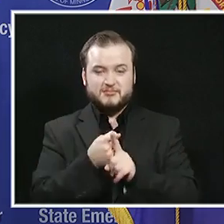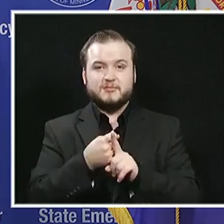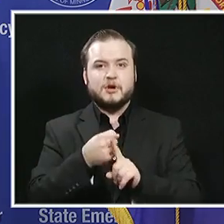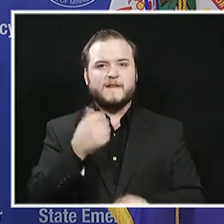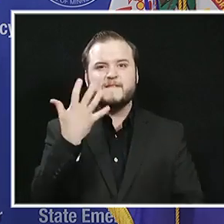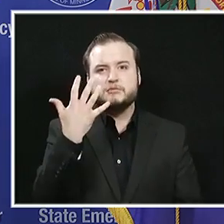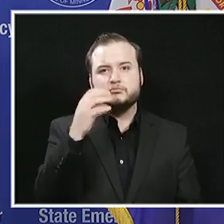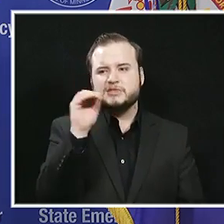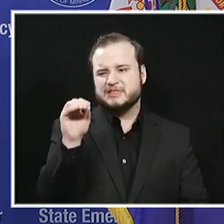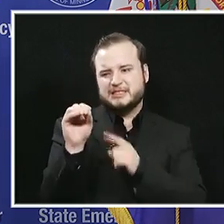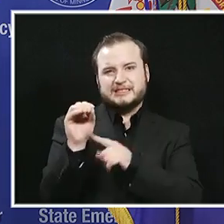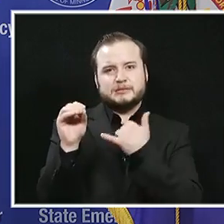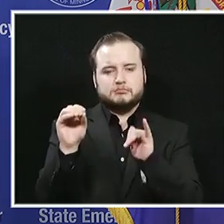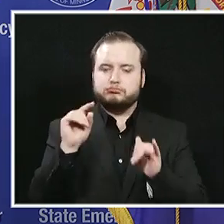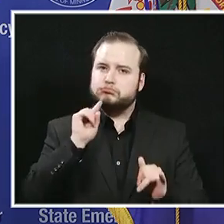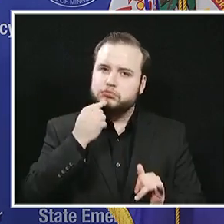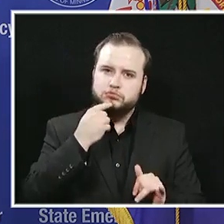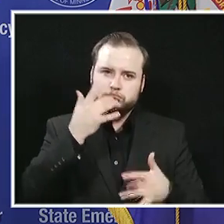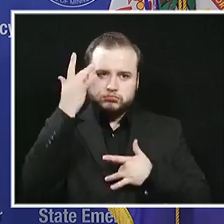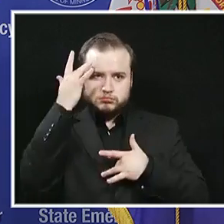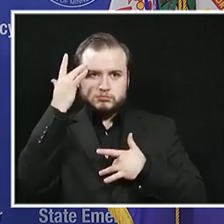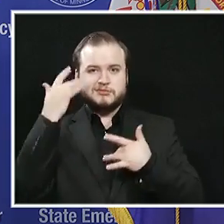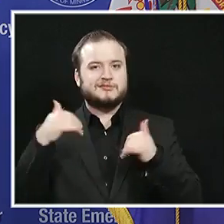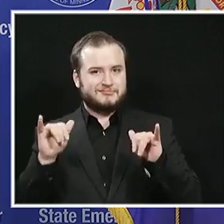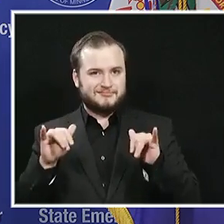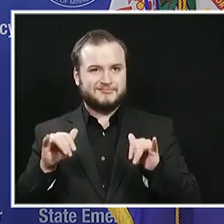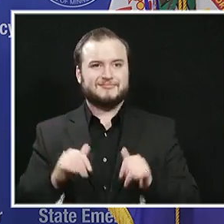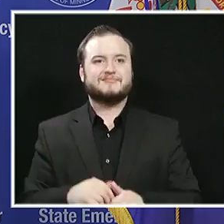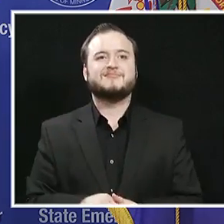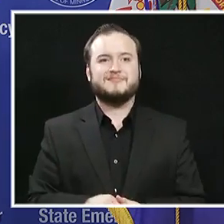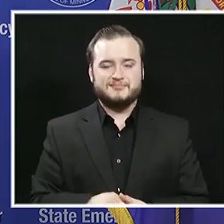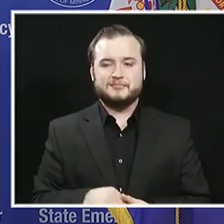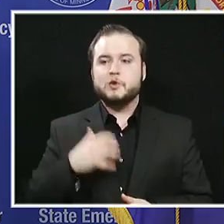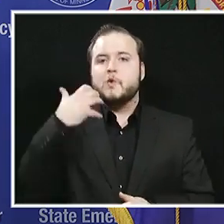into that category of underlying health conditions.